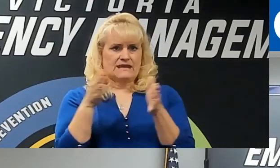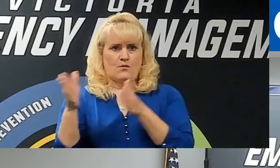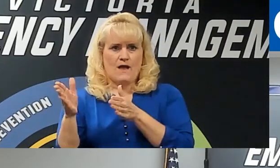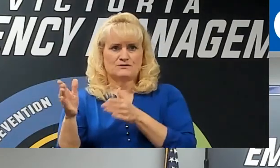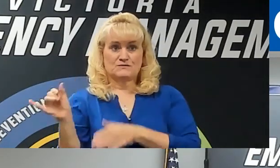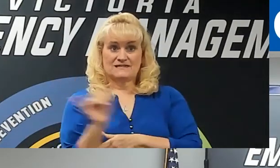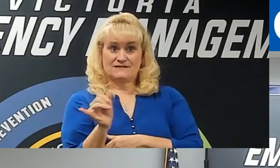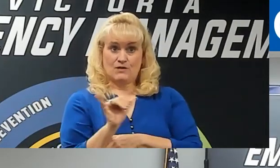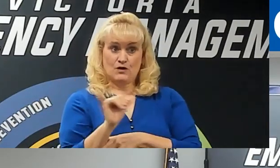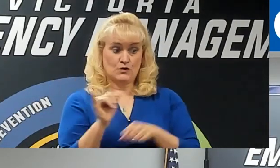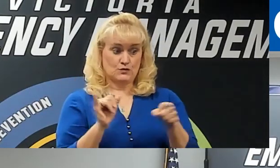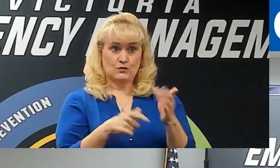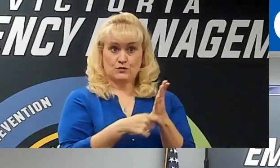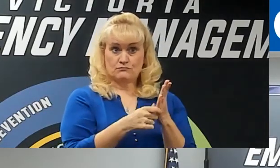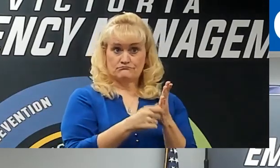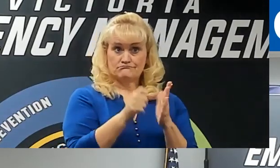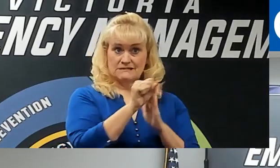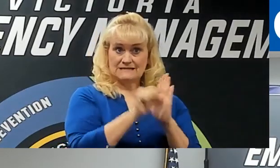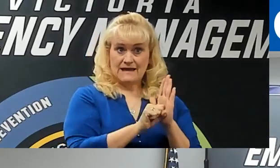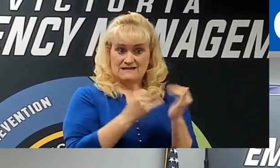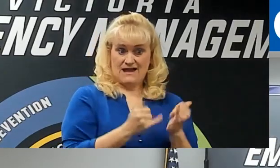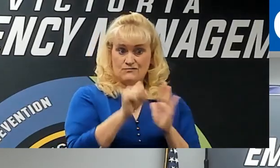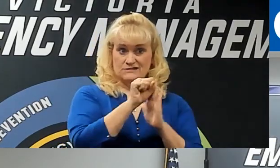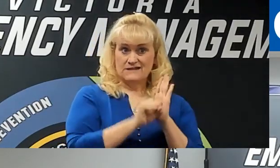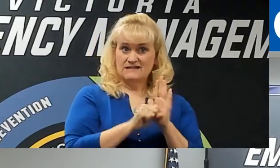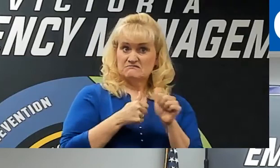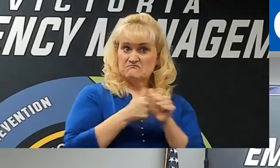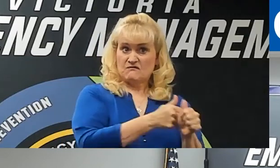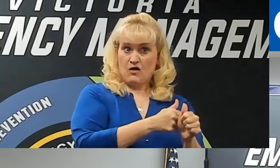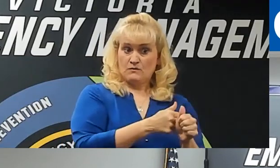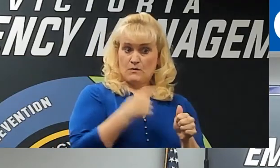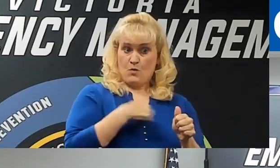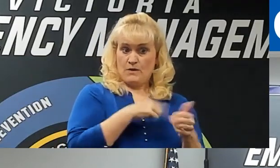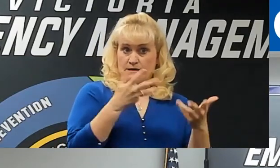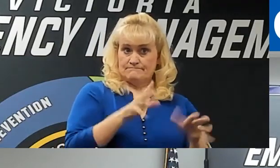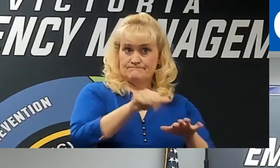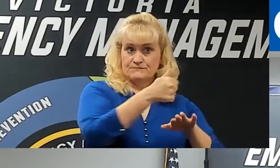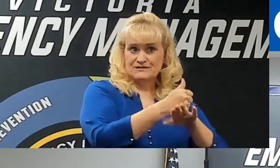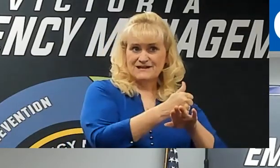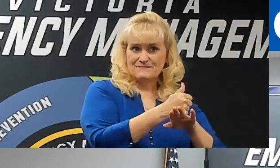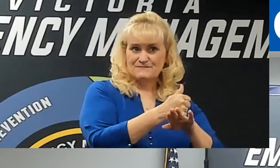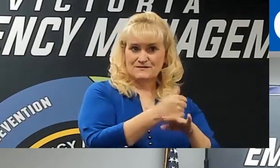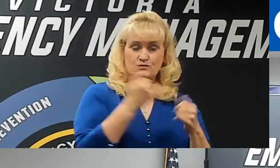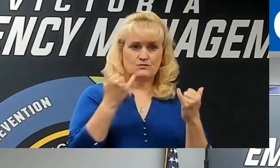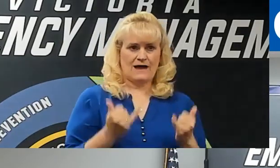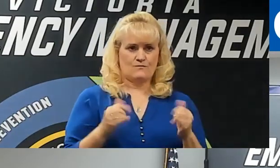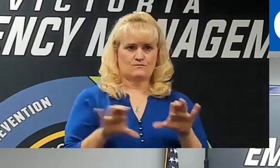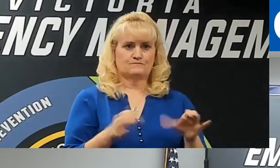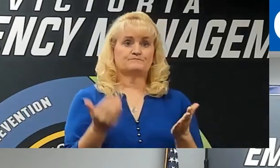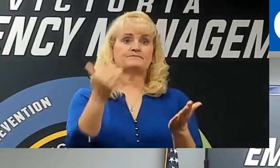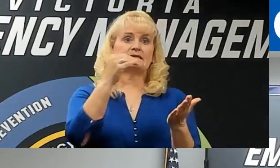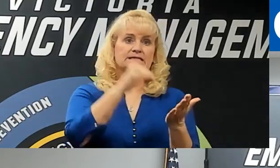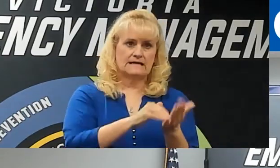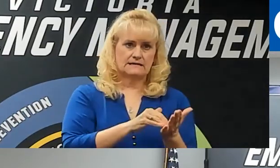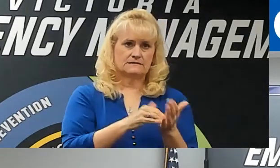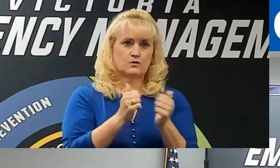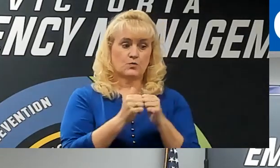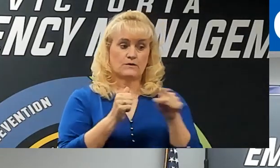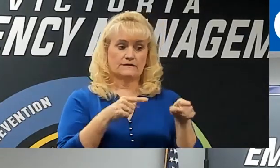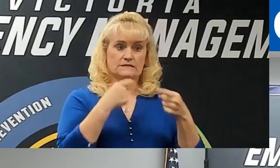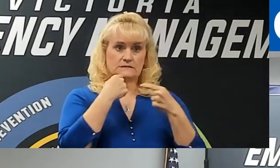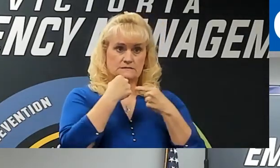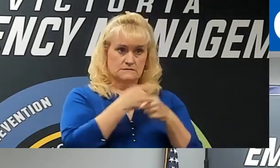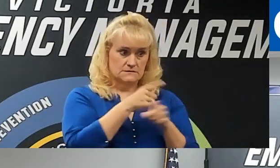the state has come to. So our intent is to do the same thing with this